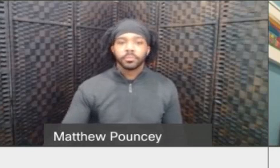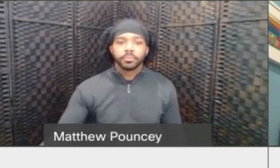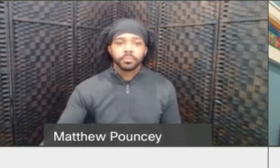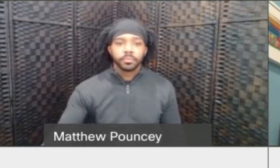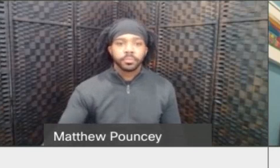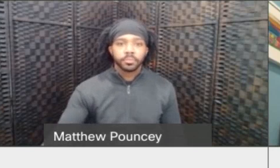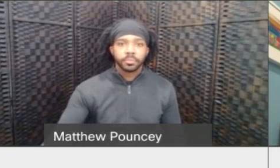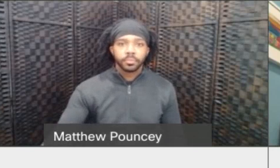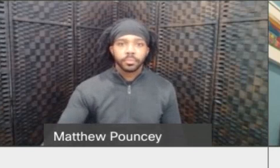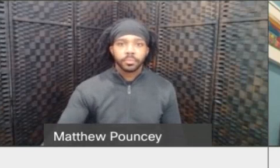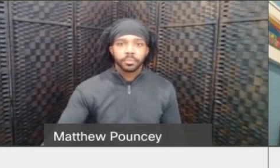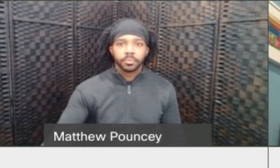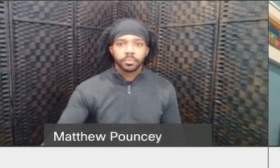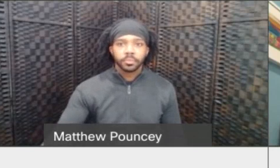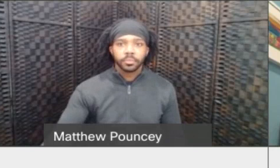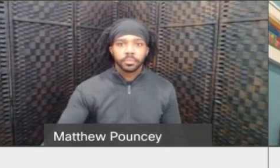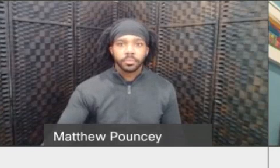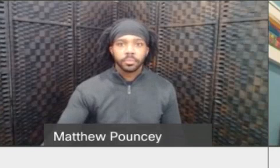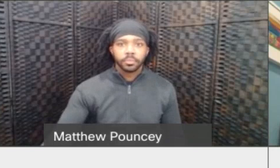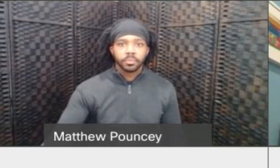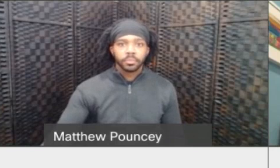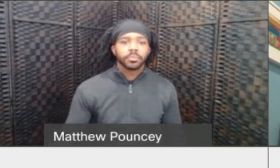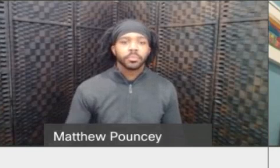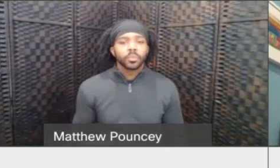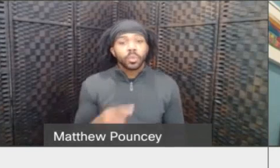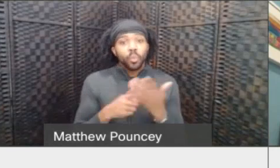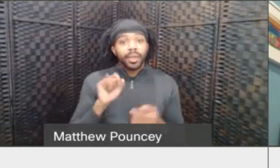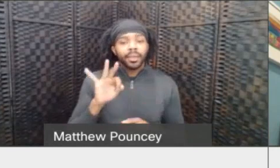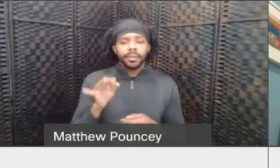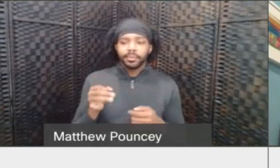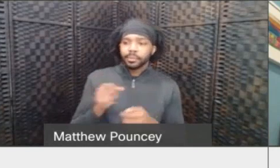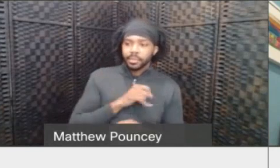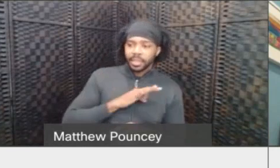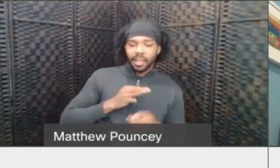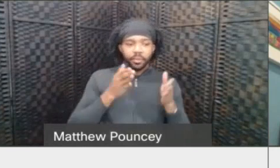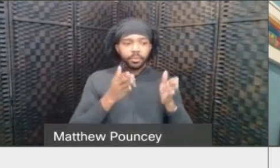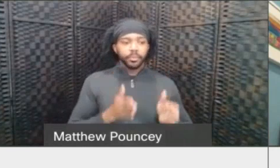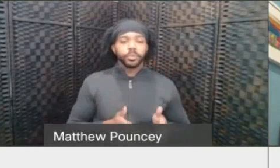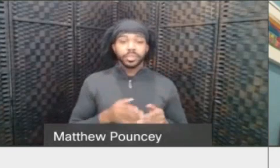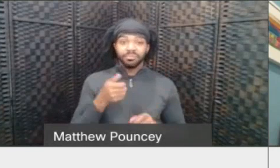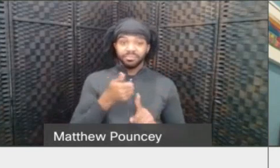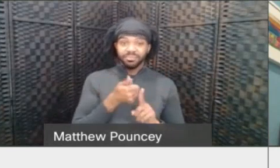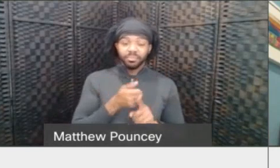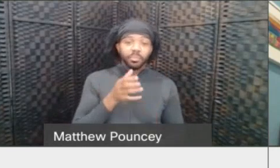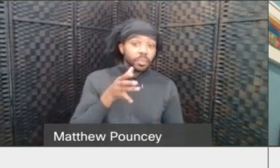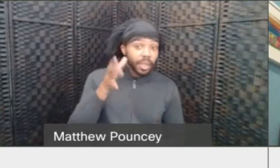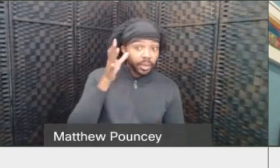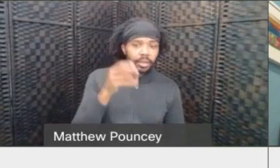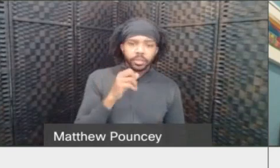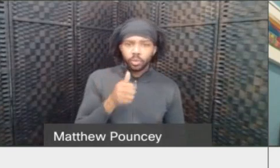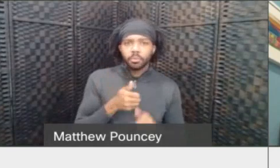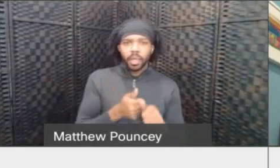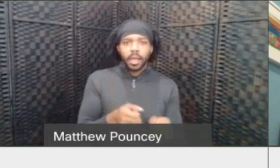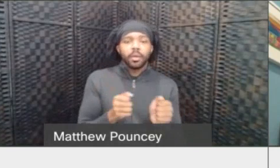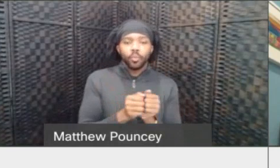What if the staff for a person is the parent or relative and does not comply with the COVID rules and regulations that DDS